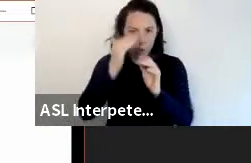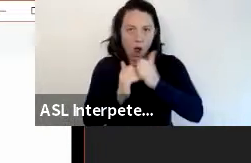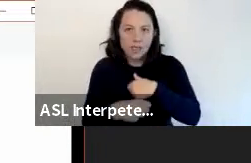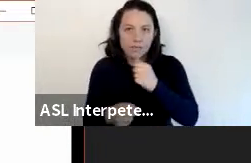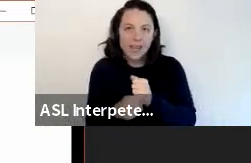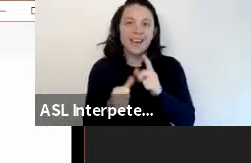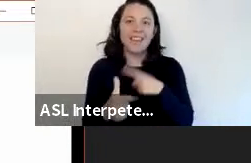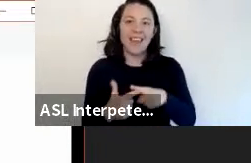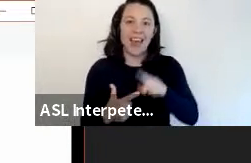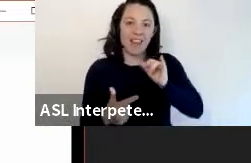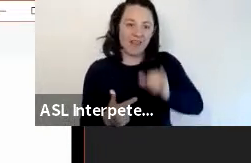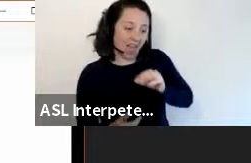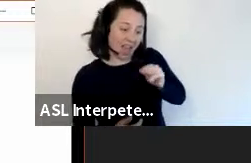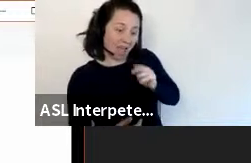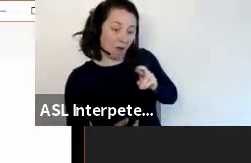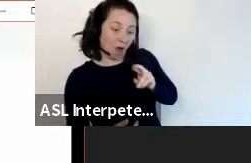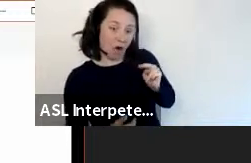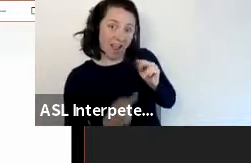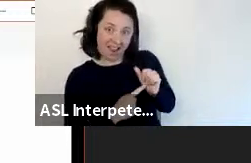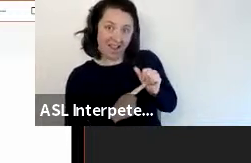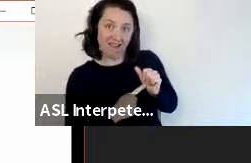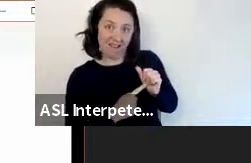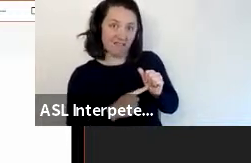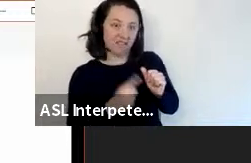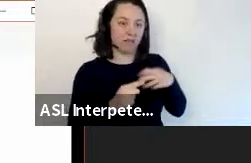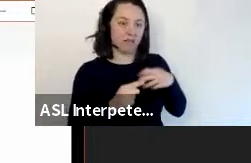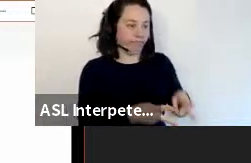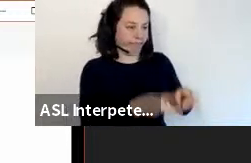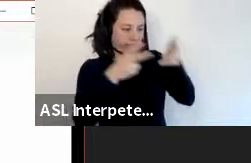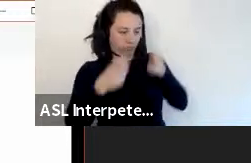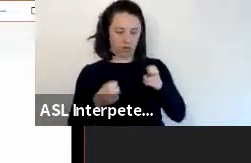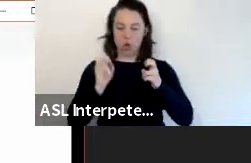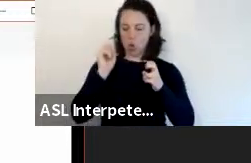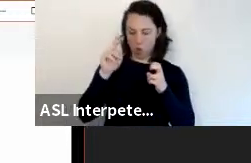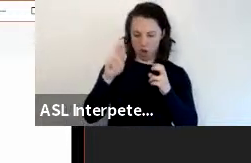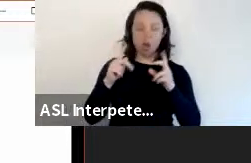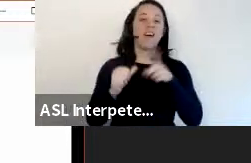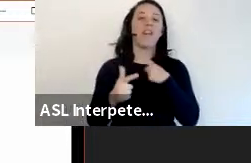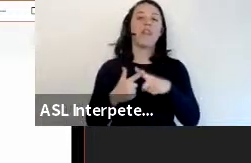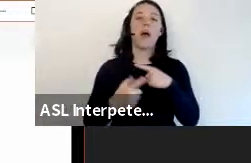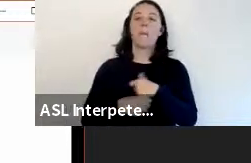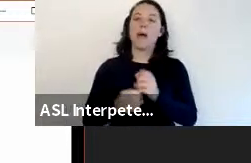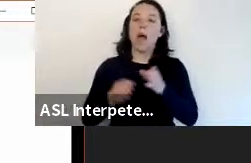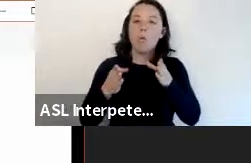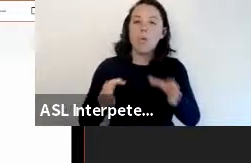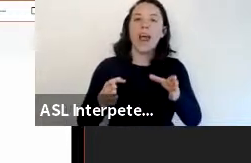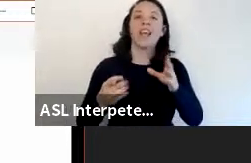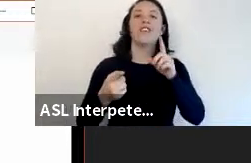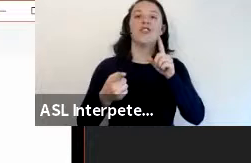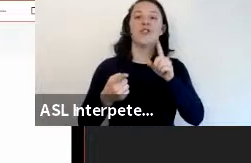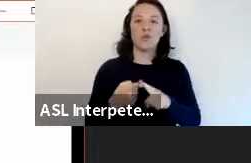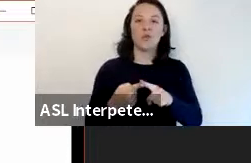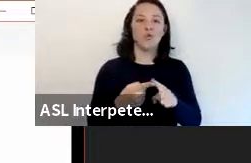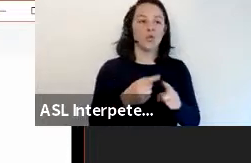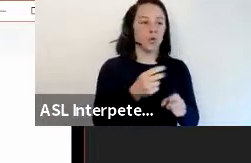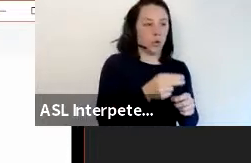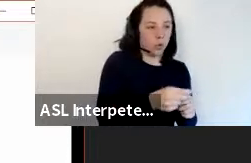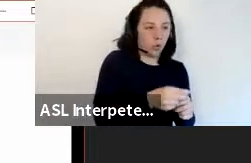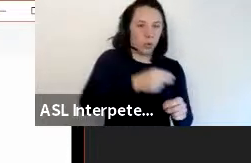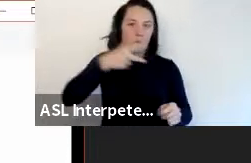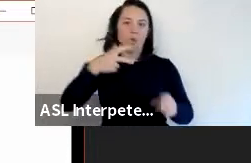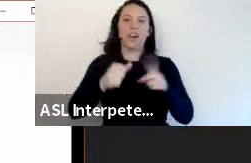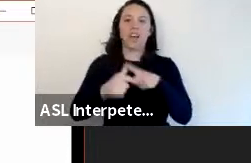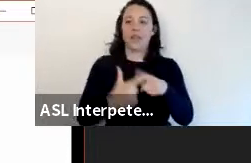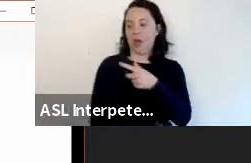a transportation mechanism to deliver it in the form of a vaccine. And that transportation mechanism